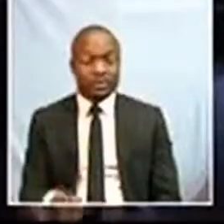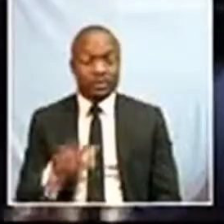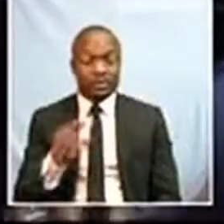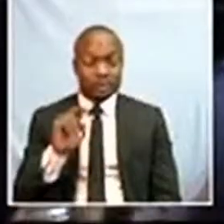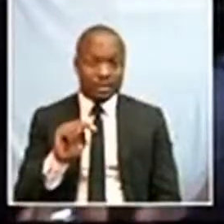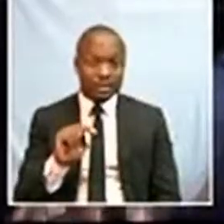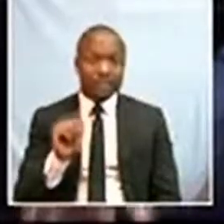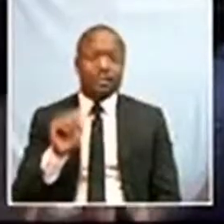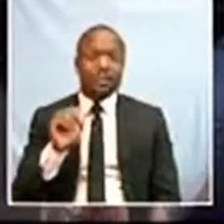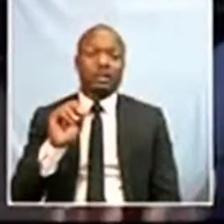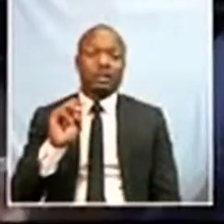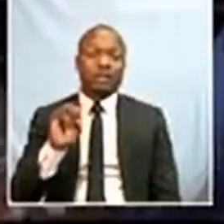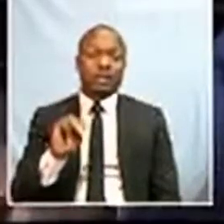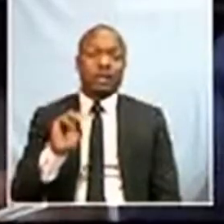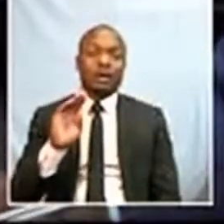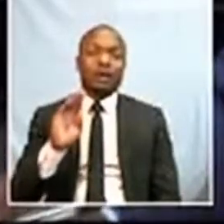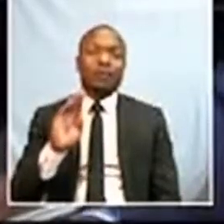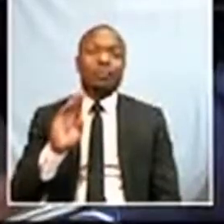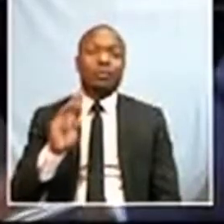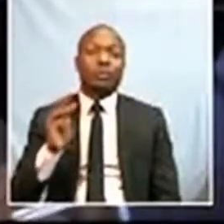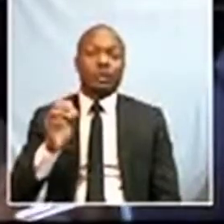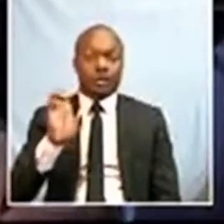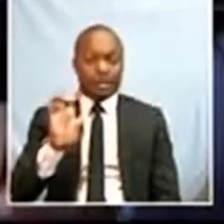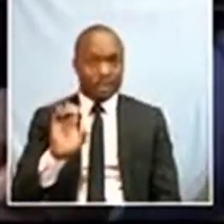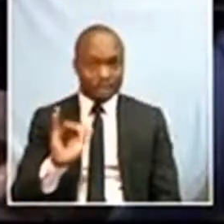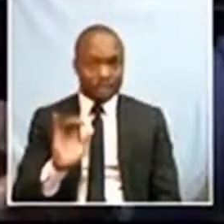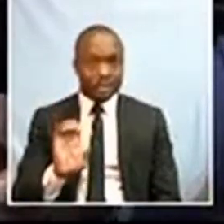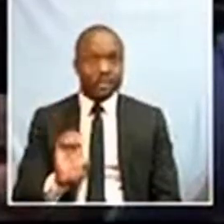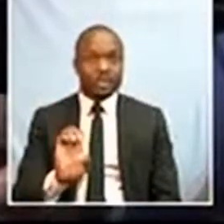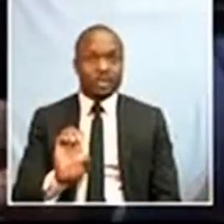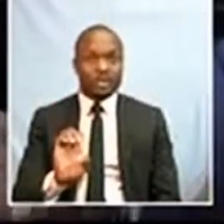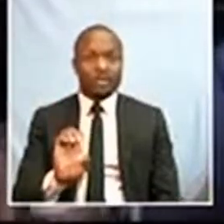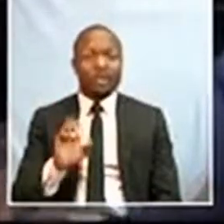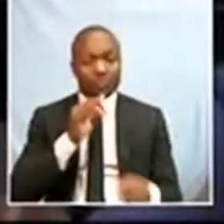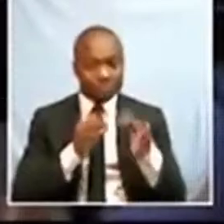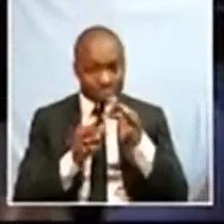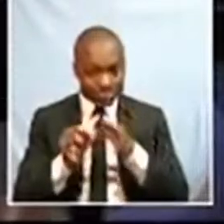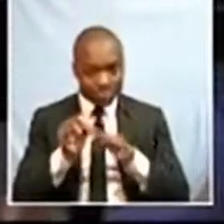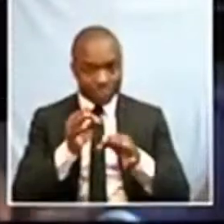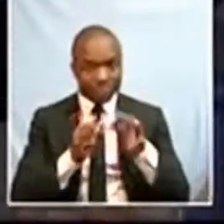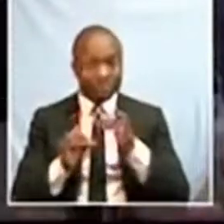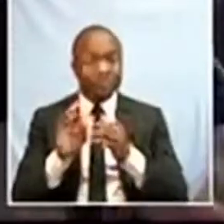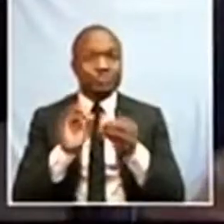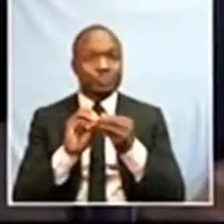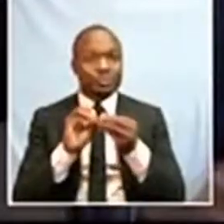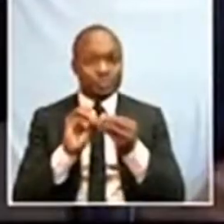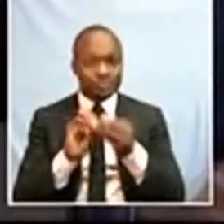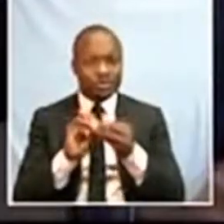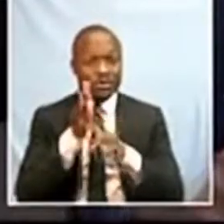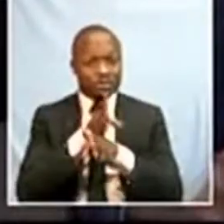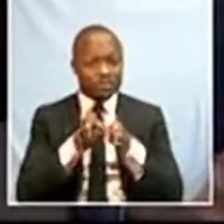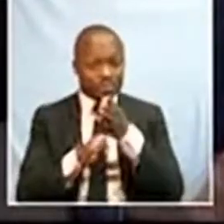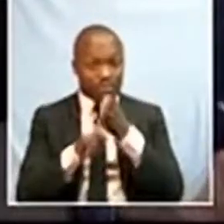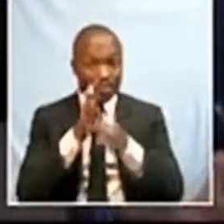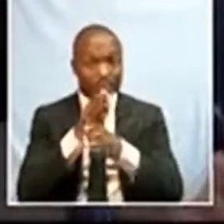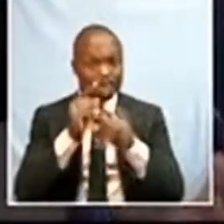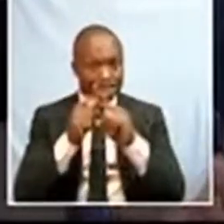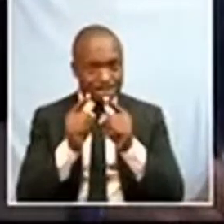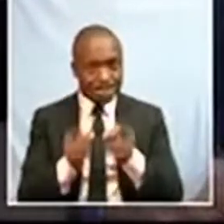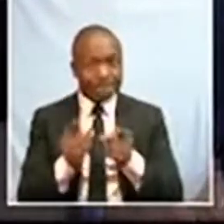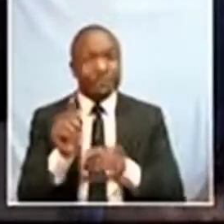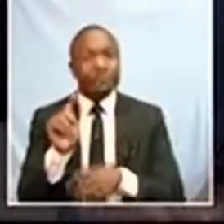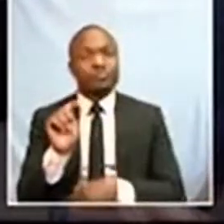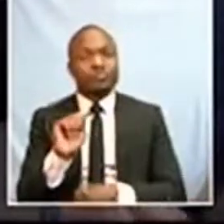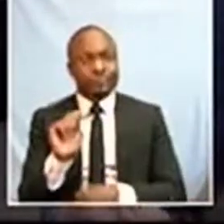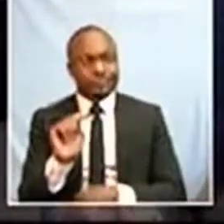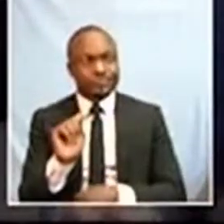Nambwai. I think it could have clarified the work scope that were detailed in the construction. But the ablution